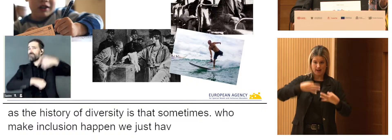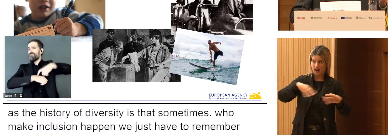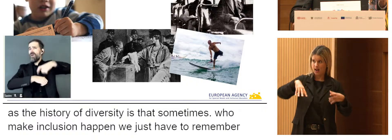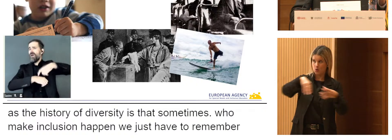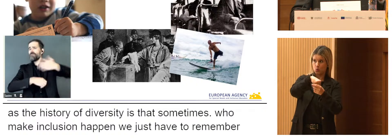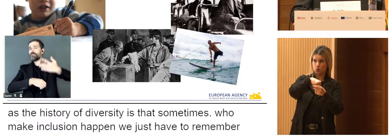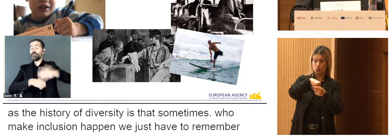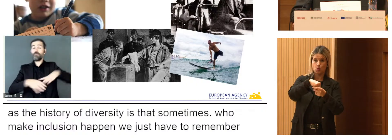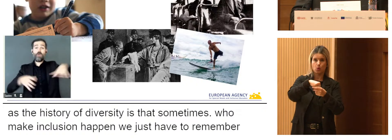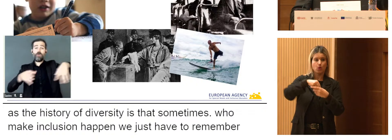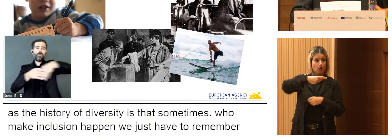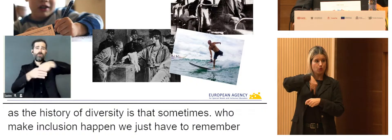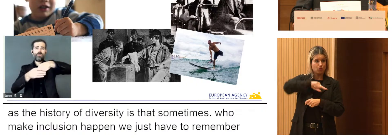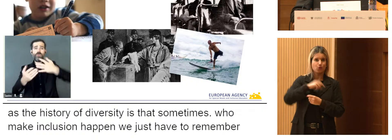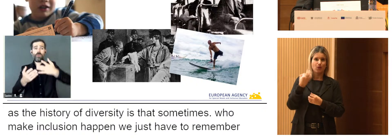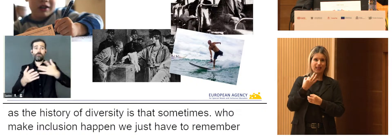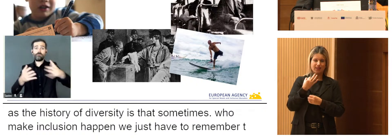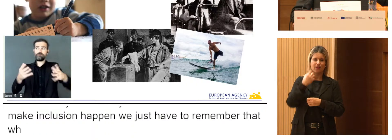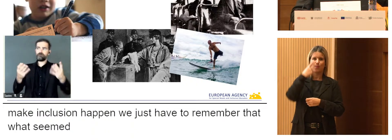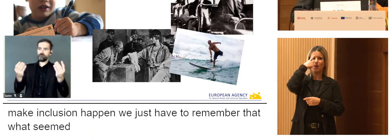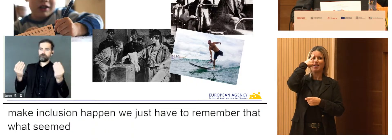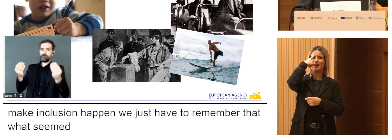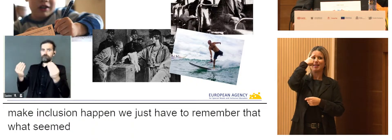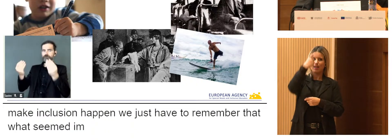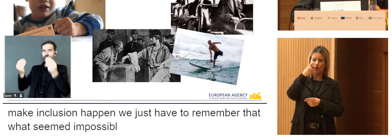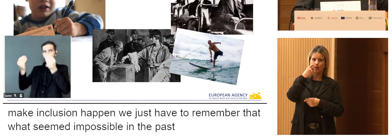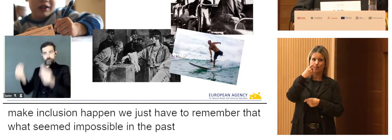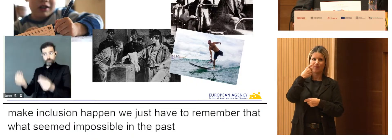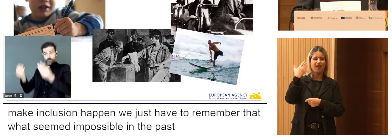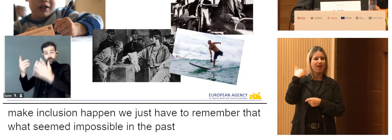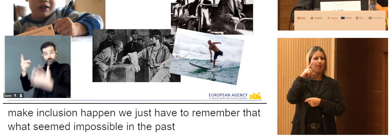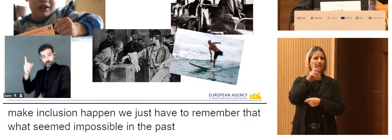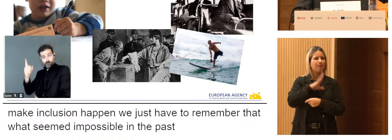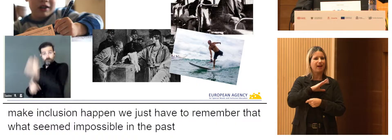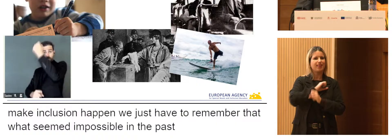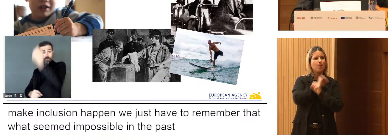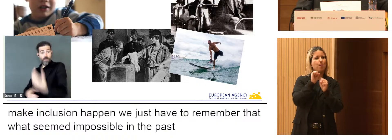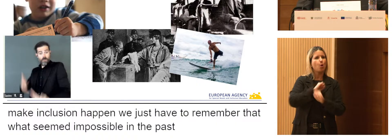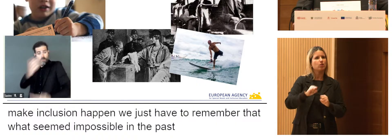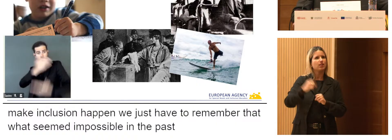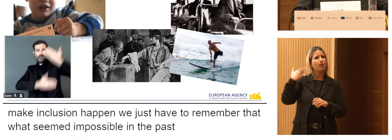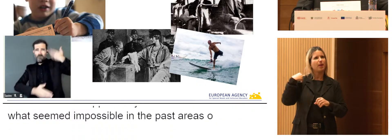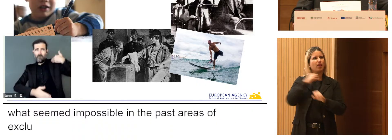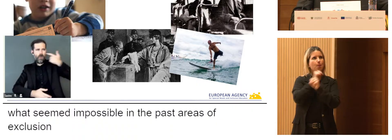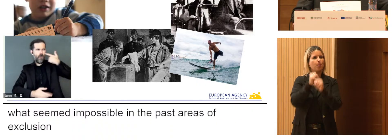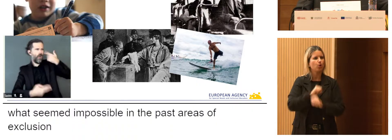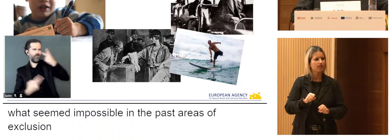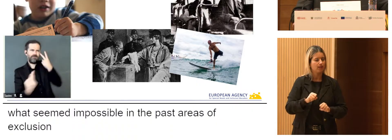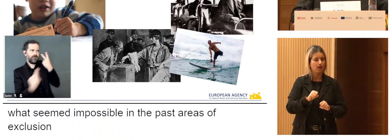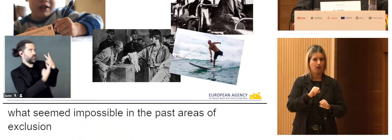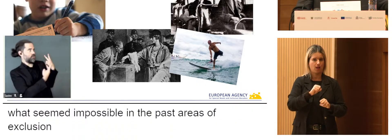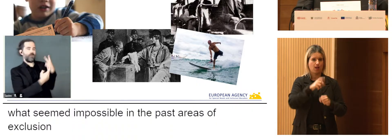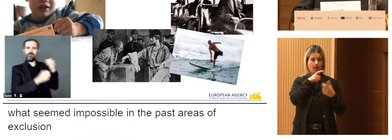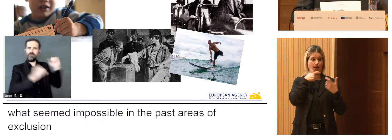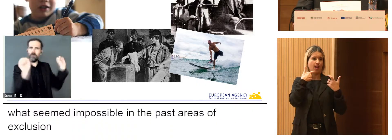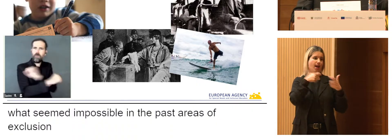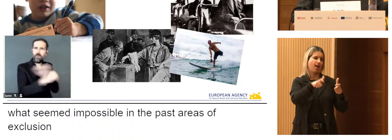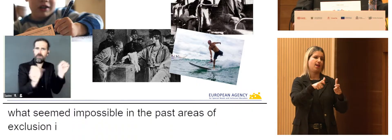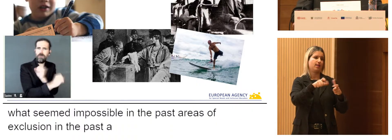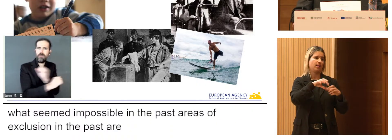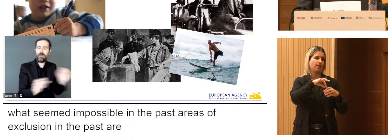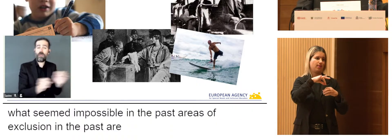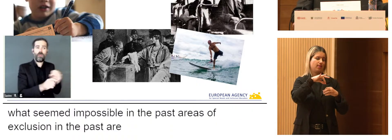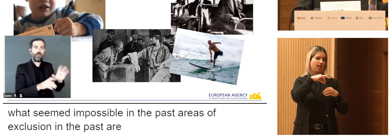remember that what seemed impossible in the past, areas of exclusion in the past, are no